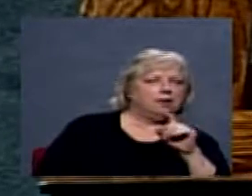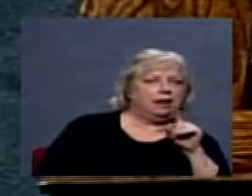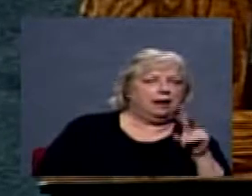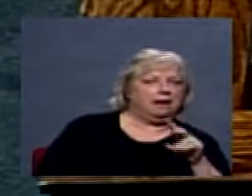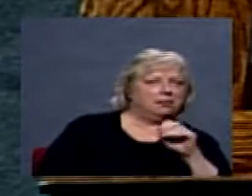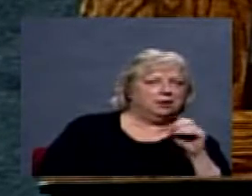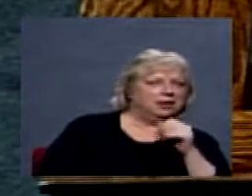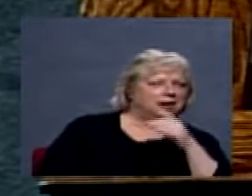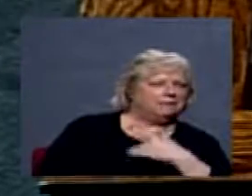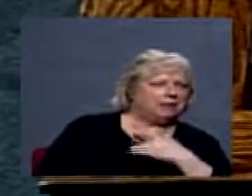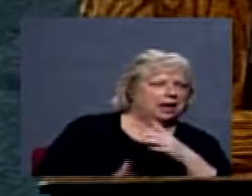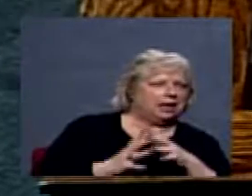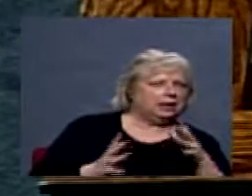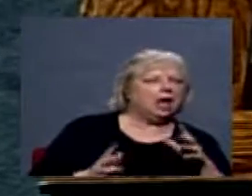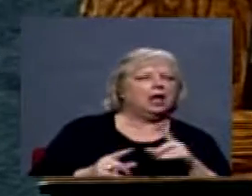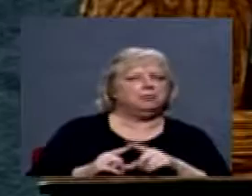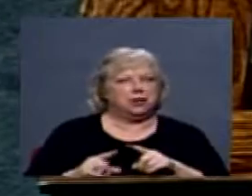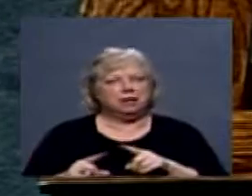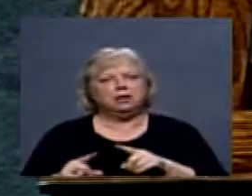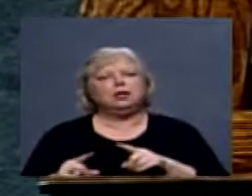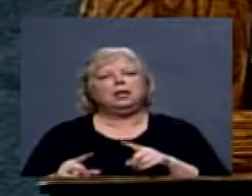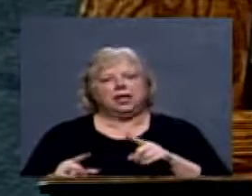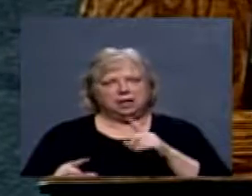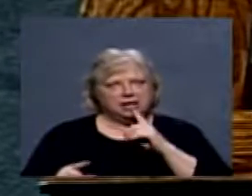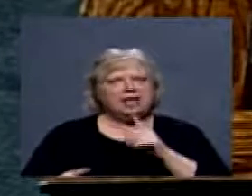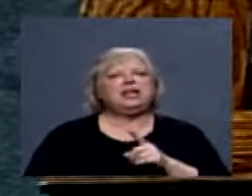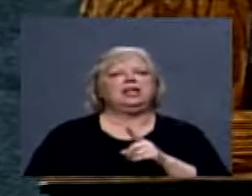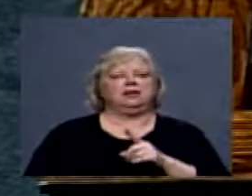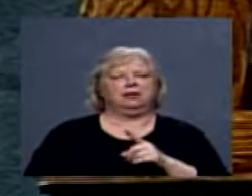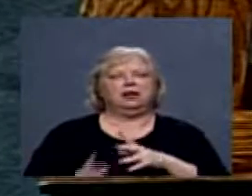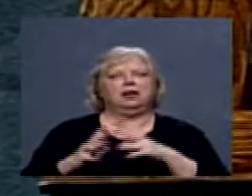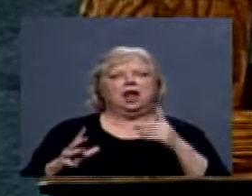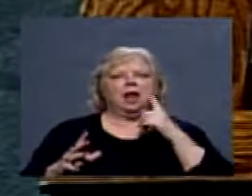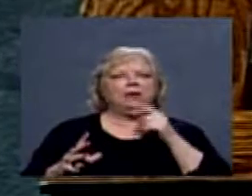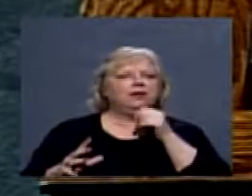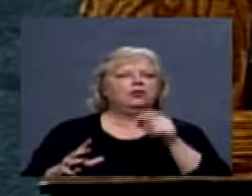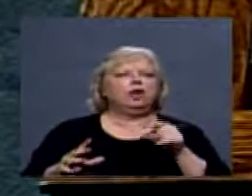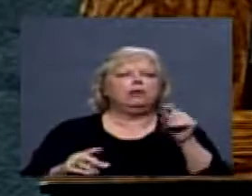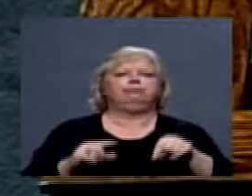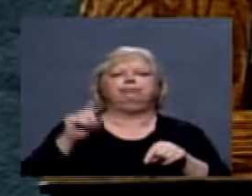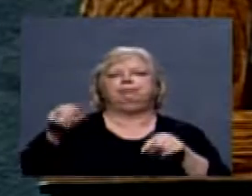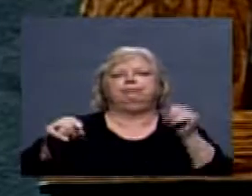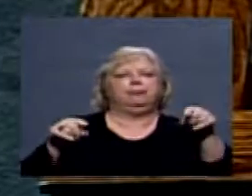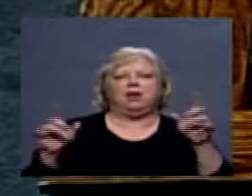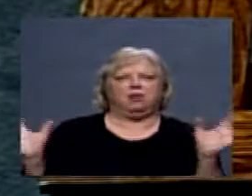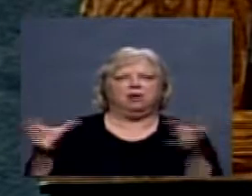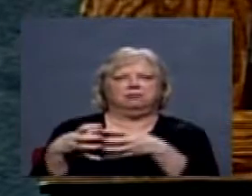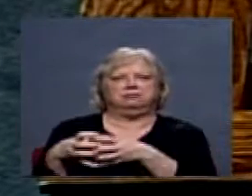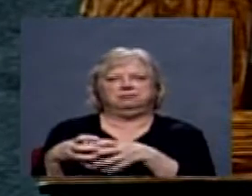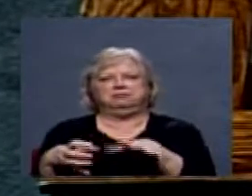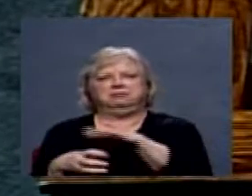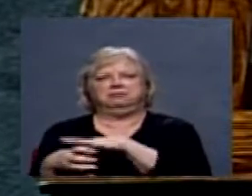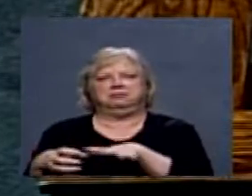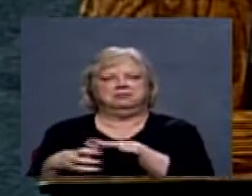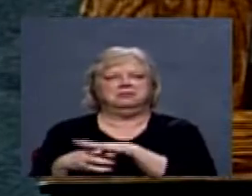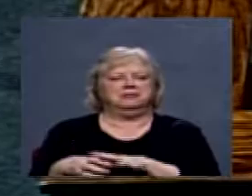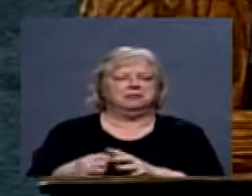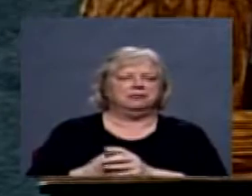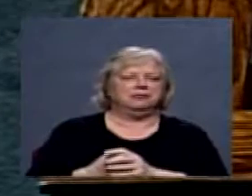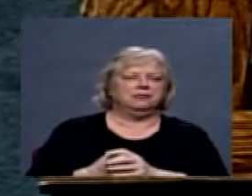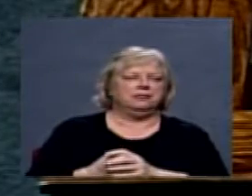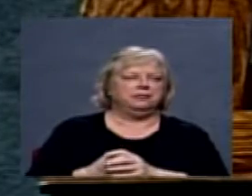but it feels like it because they're not all in one spot. They're in these clusters, so it feels like a lot, but they're still spread out throughout the